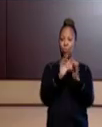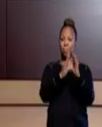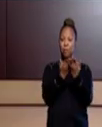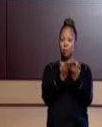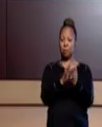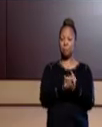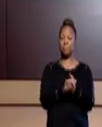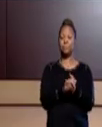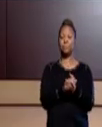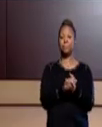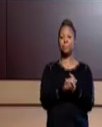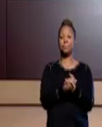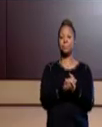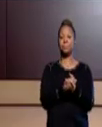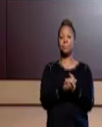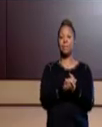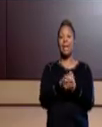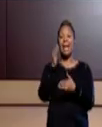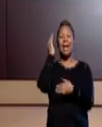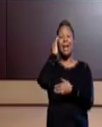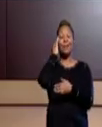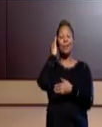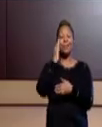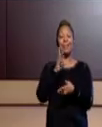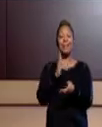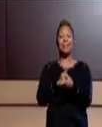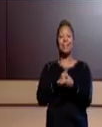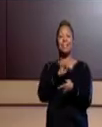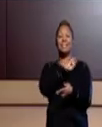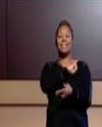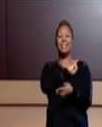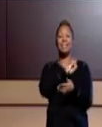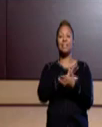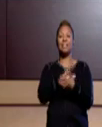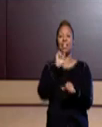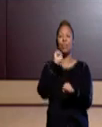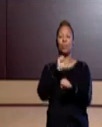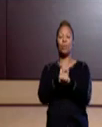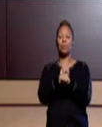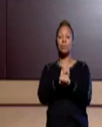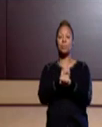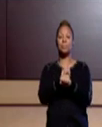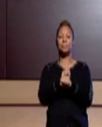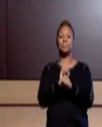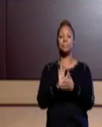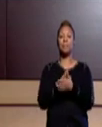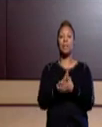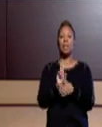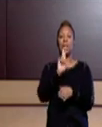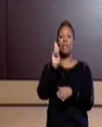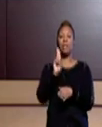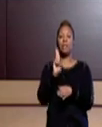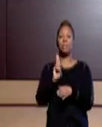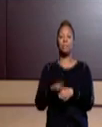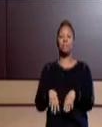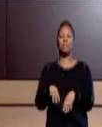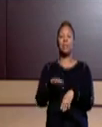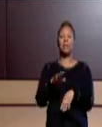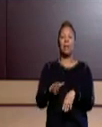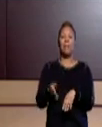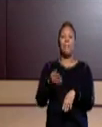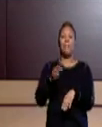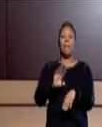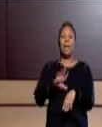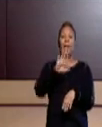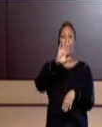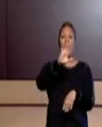Listen, I know that Dr. Ian, it works. He took our producer, Ahmed, and